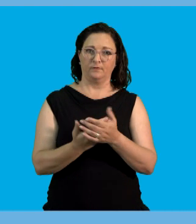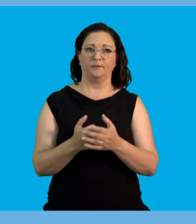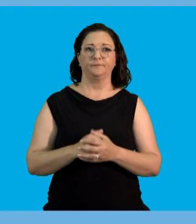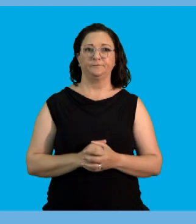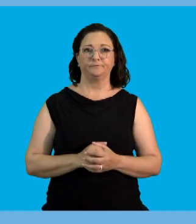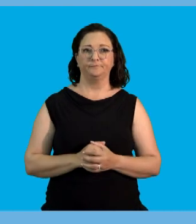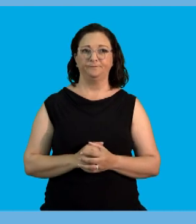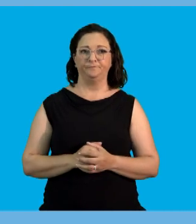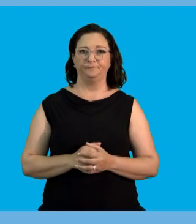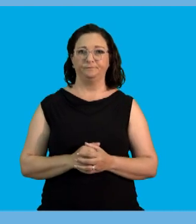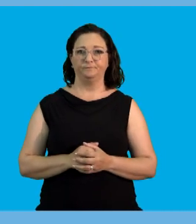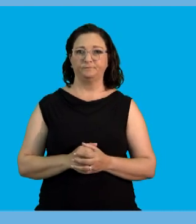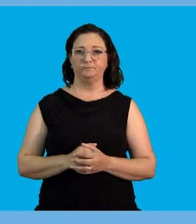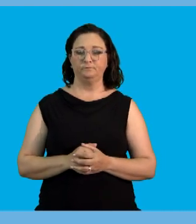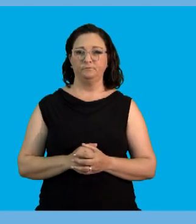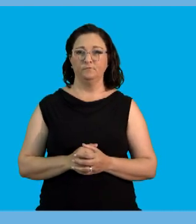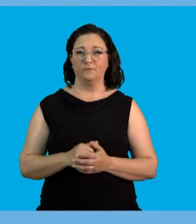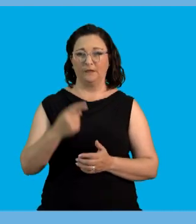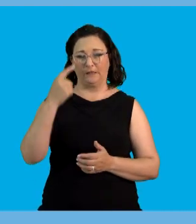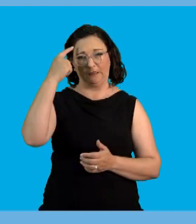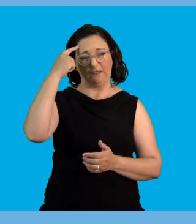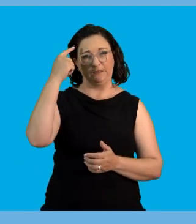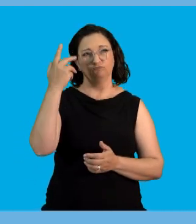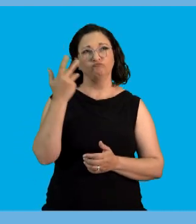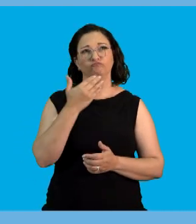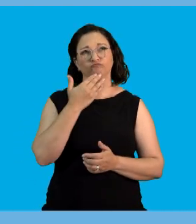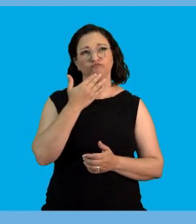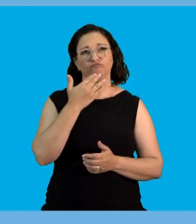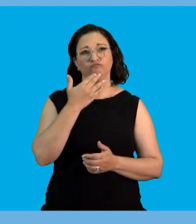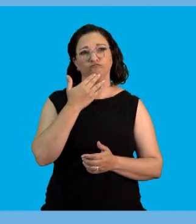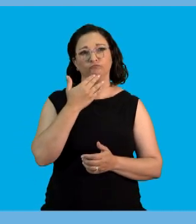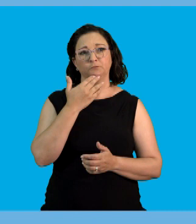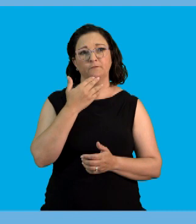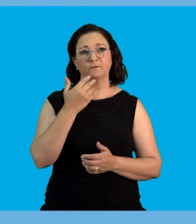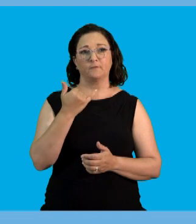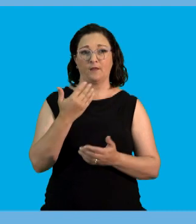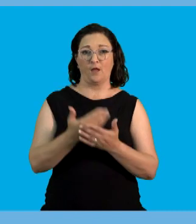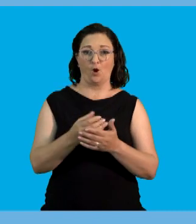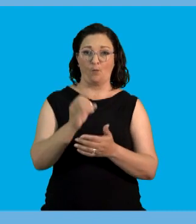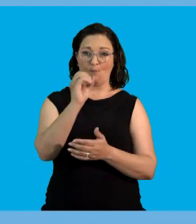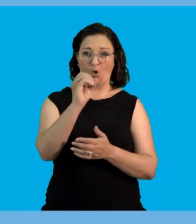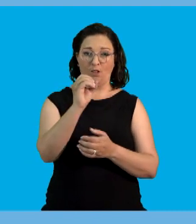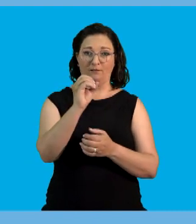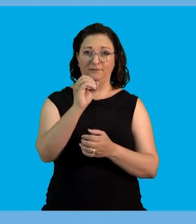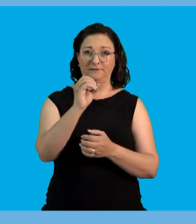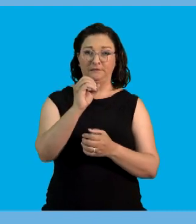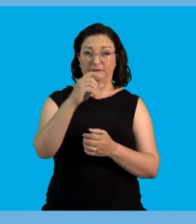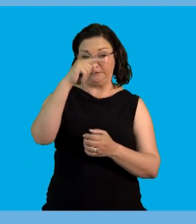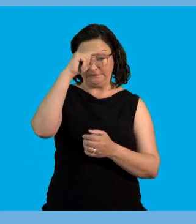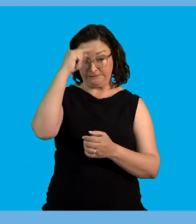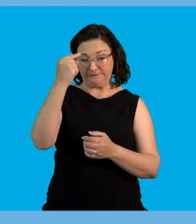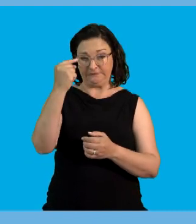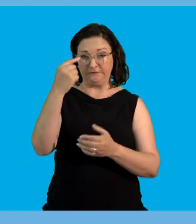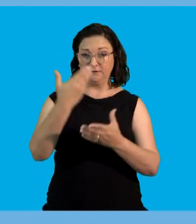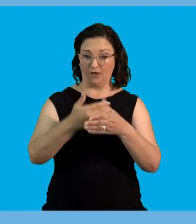slide in and out of that ring. So question is, do you think the ball will still fit through the ring after it has been heated? So we need to